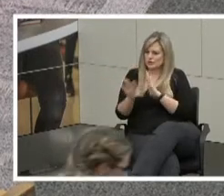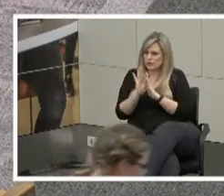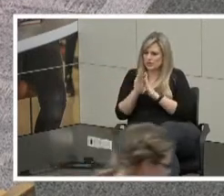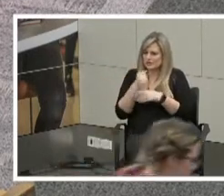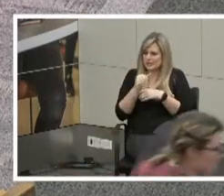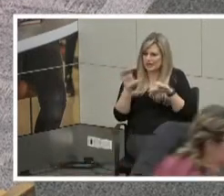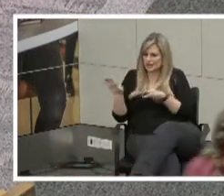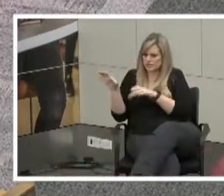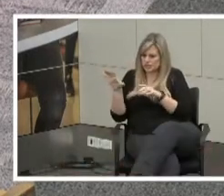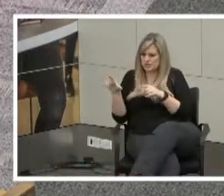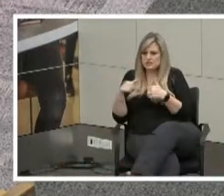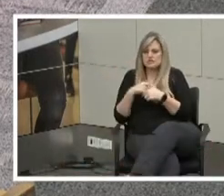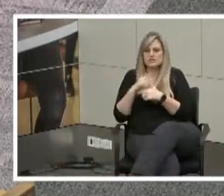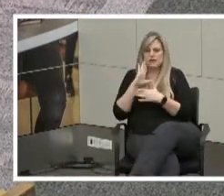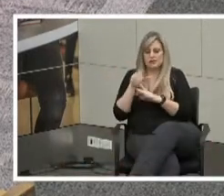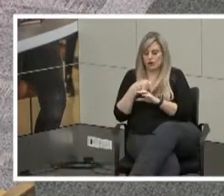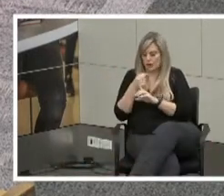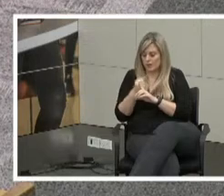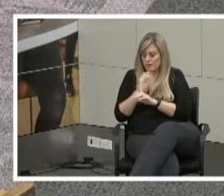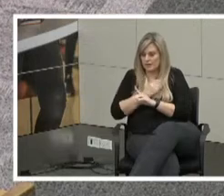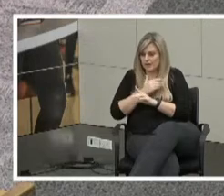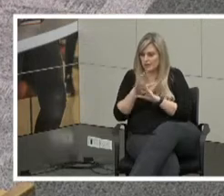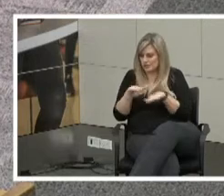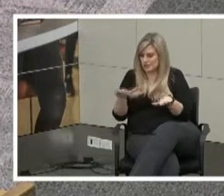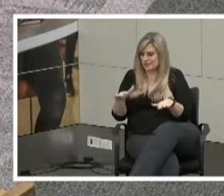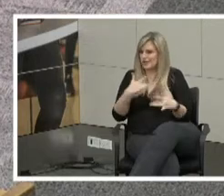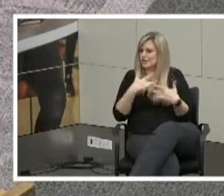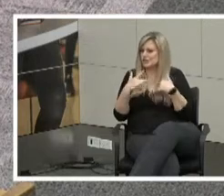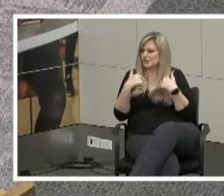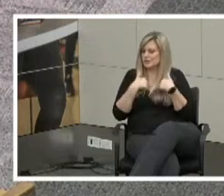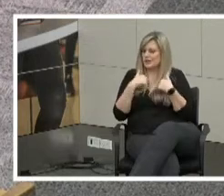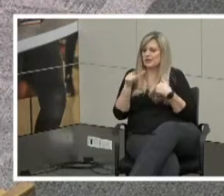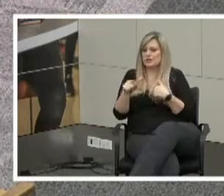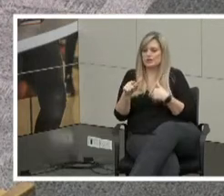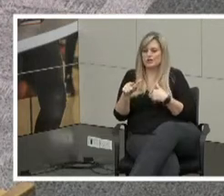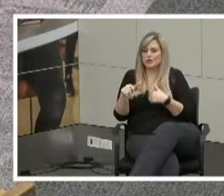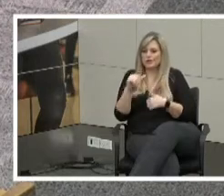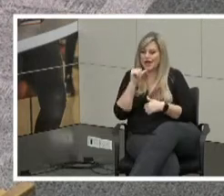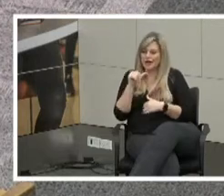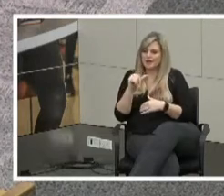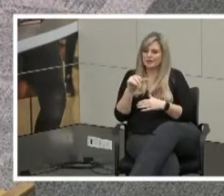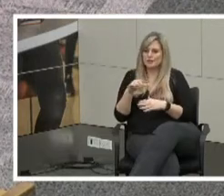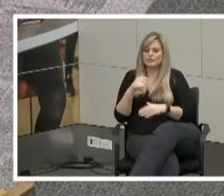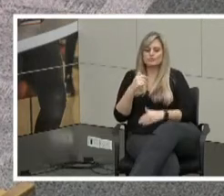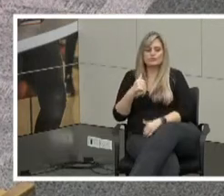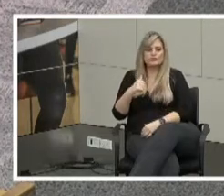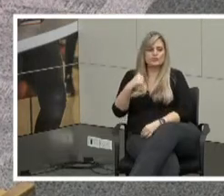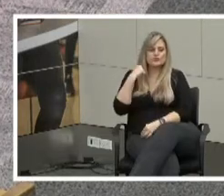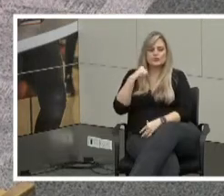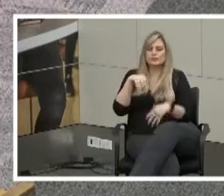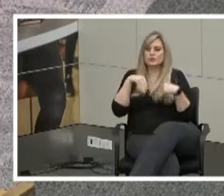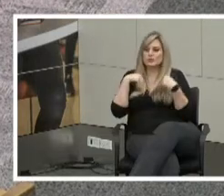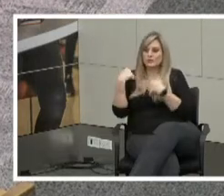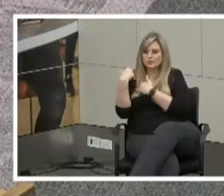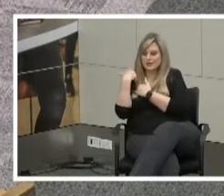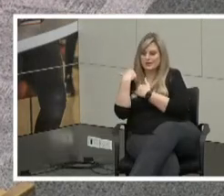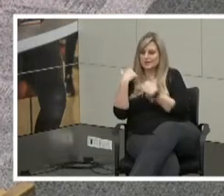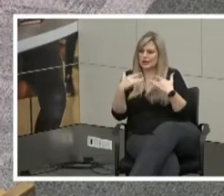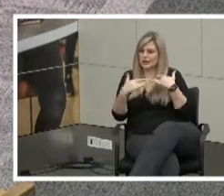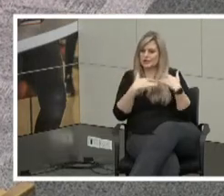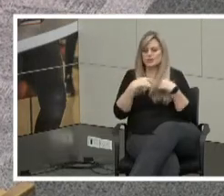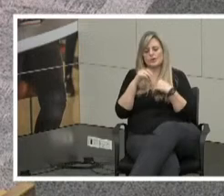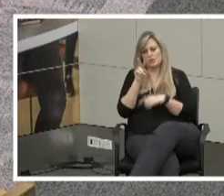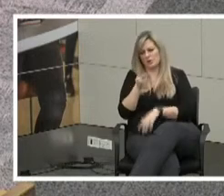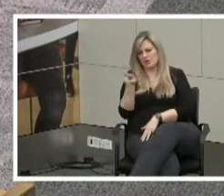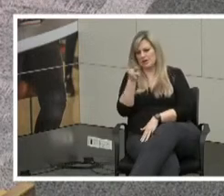from the lifting of the lives of our children concerns me your lack of accountability concerns me when I want you I